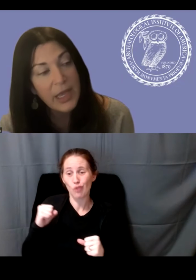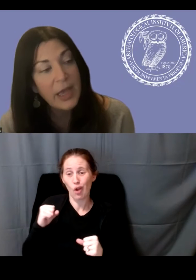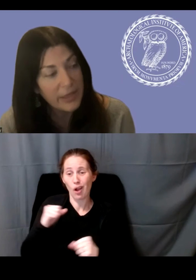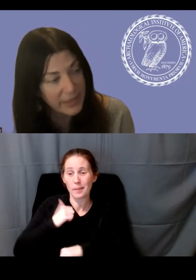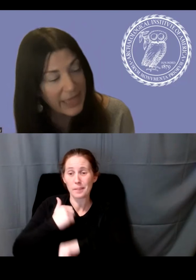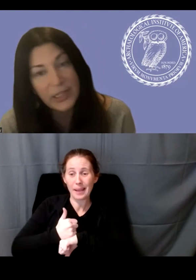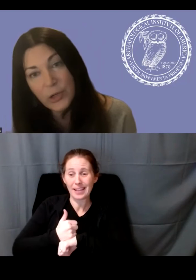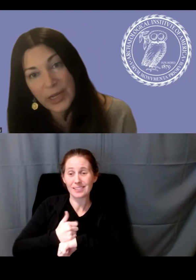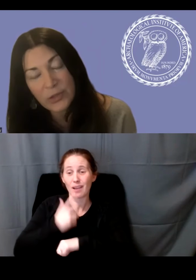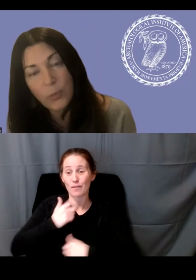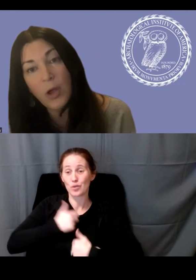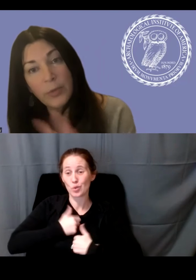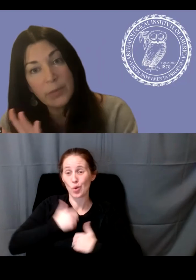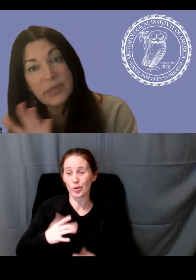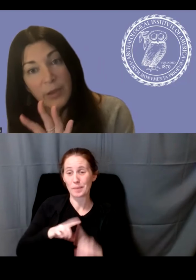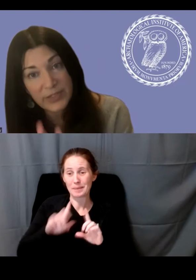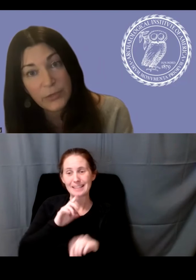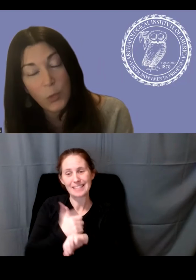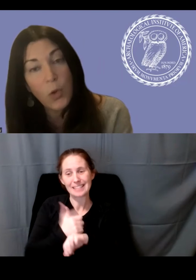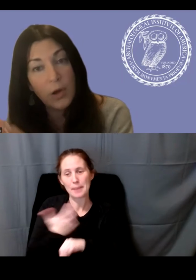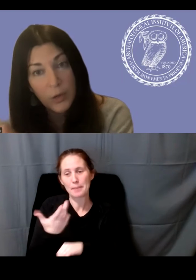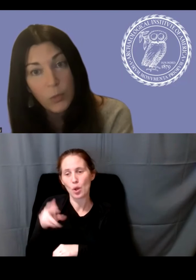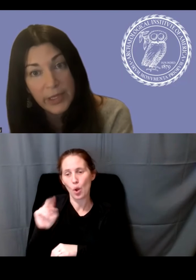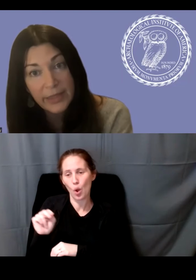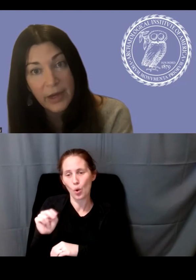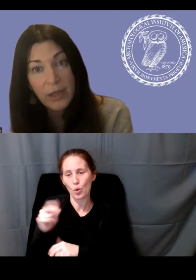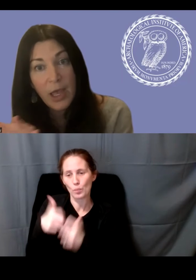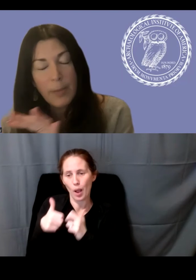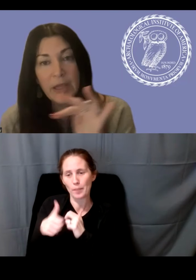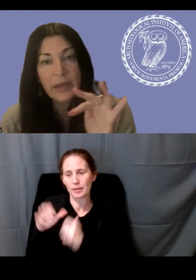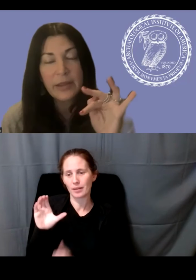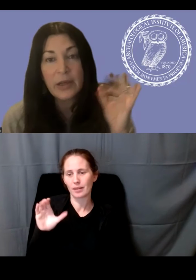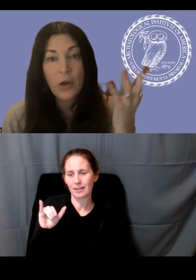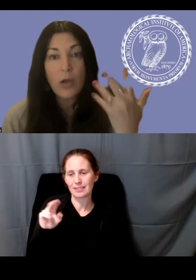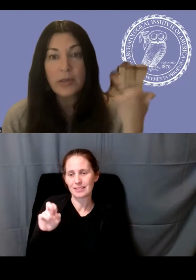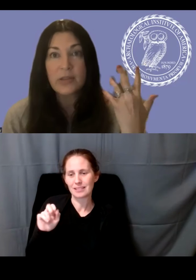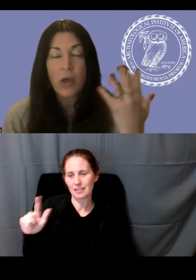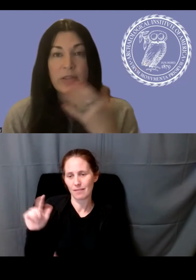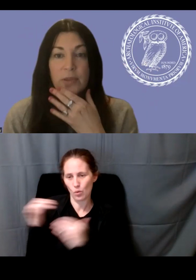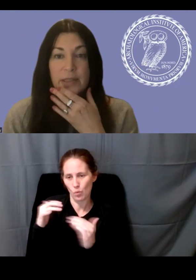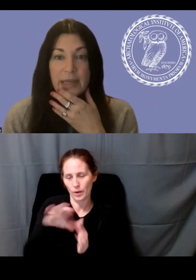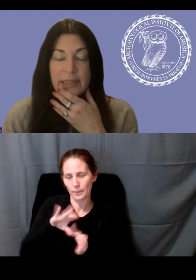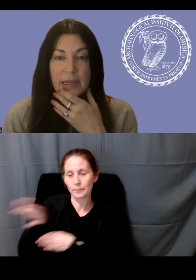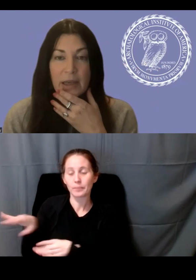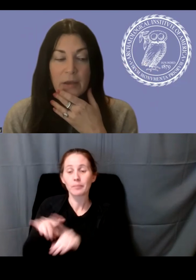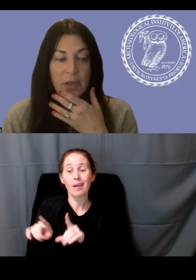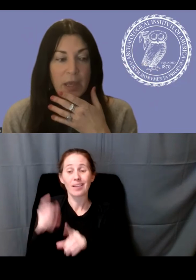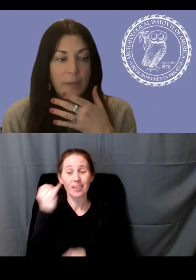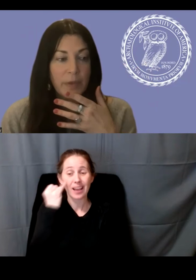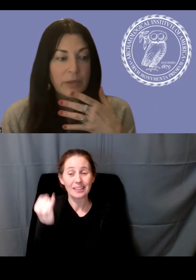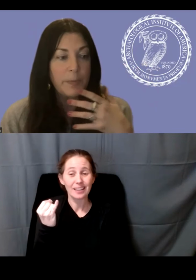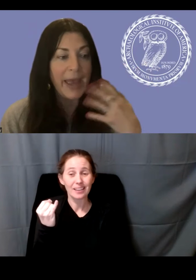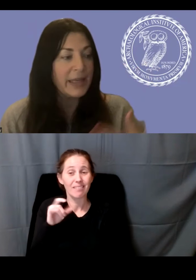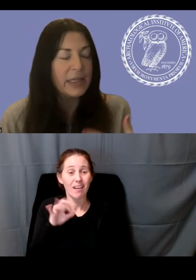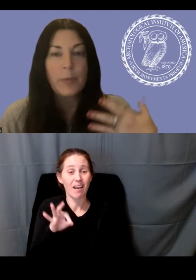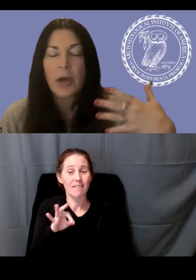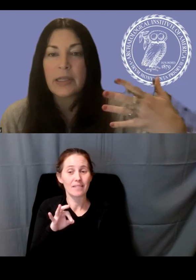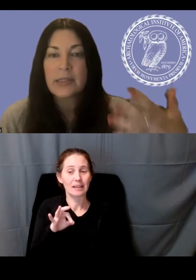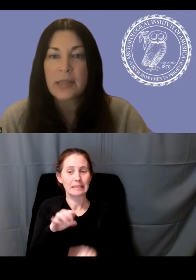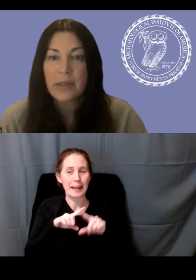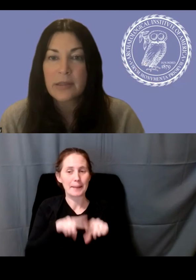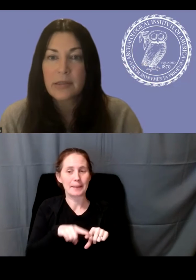soldiers. That's going to create its own problems of civil war. We'll get there. But there is also this idea of